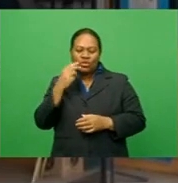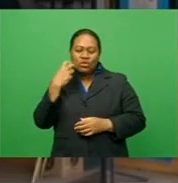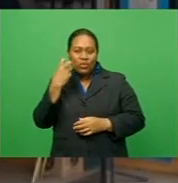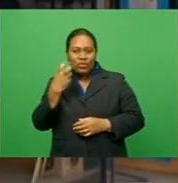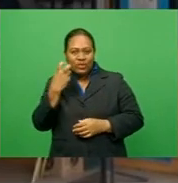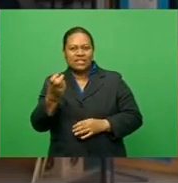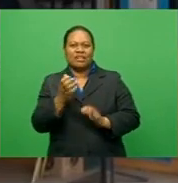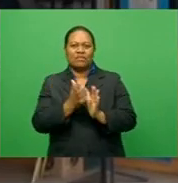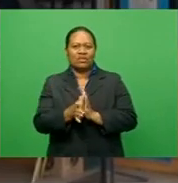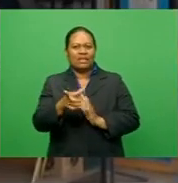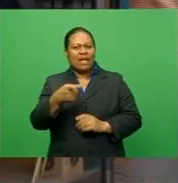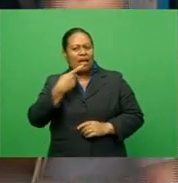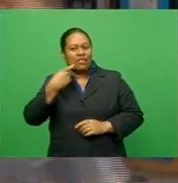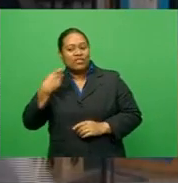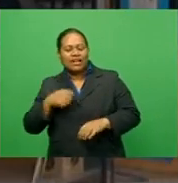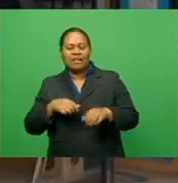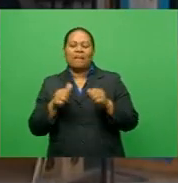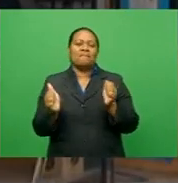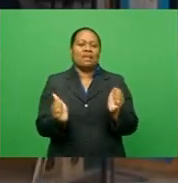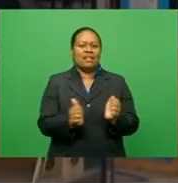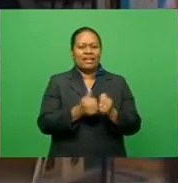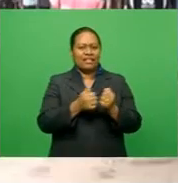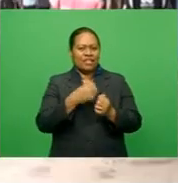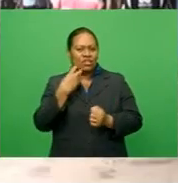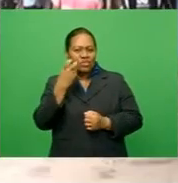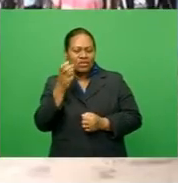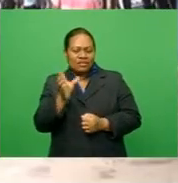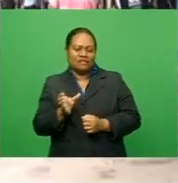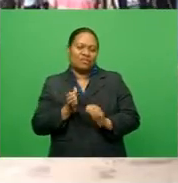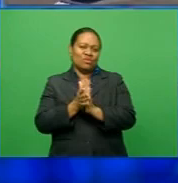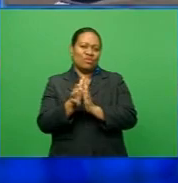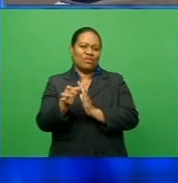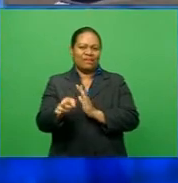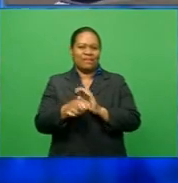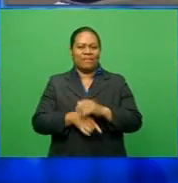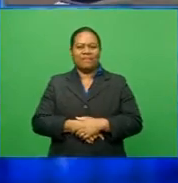and has already attracted Fiji's highest spending visitors.